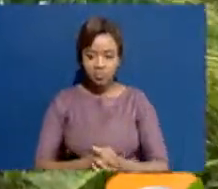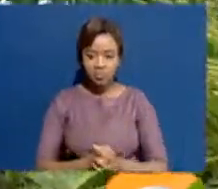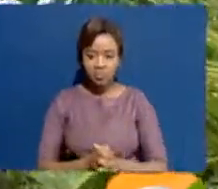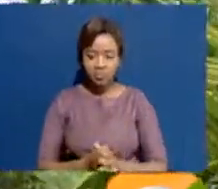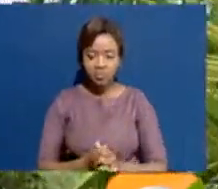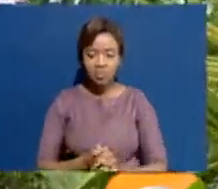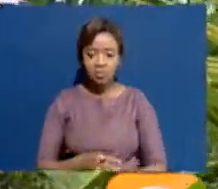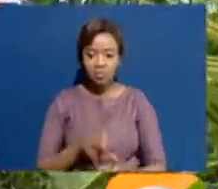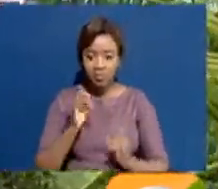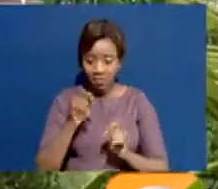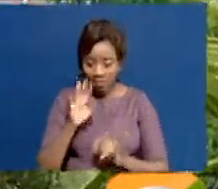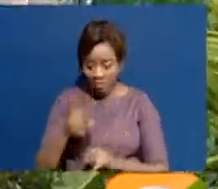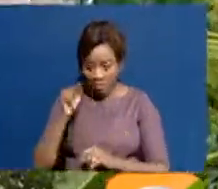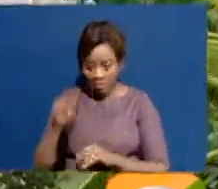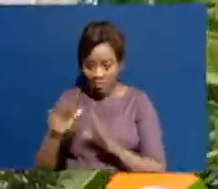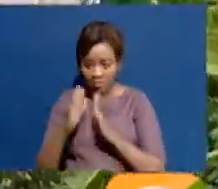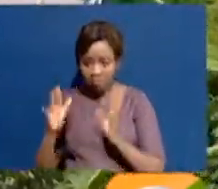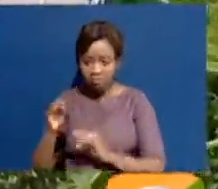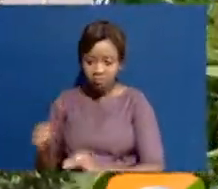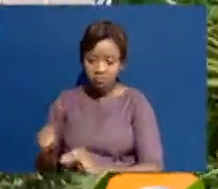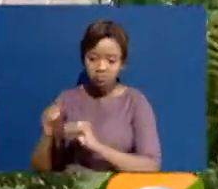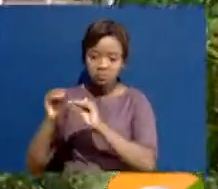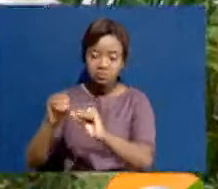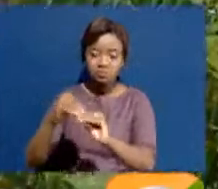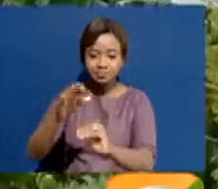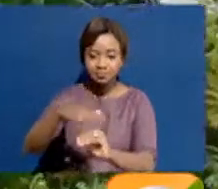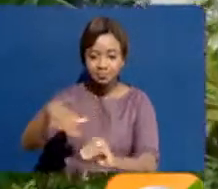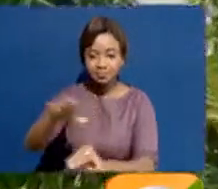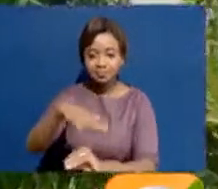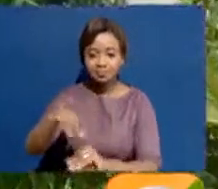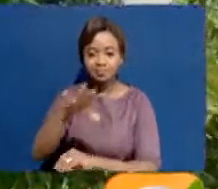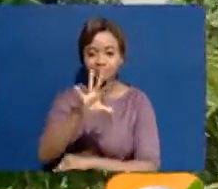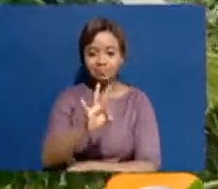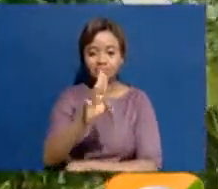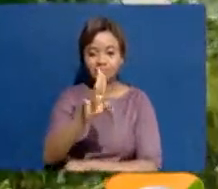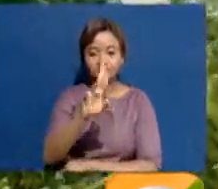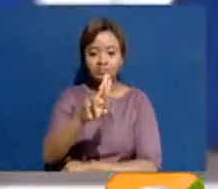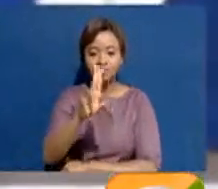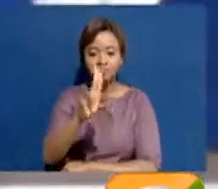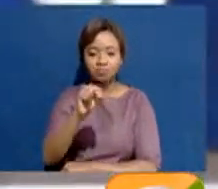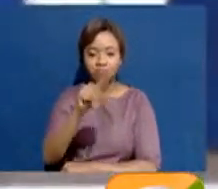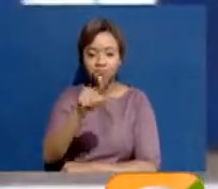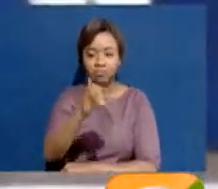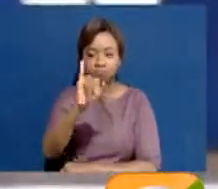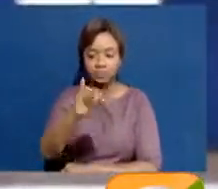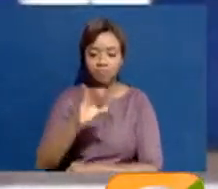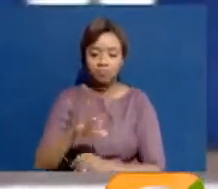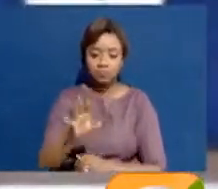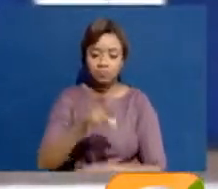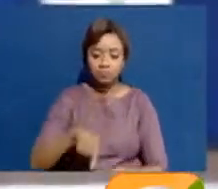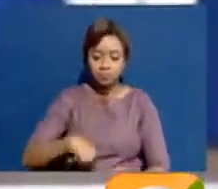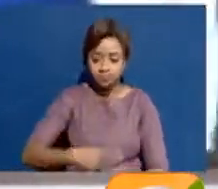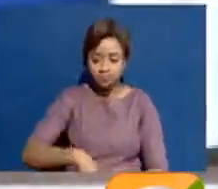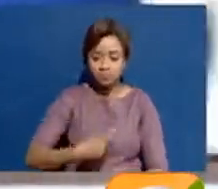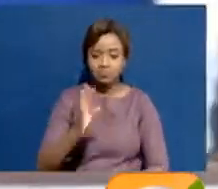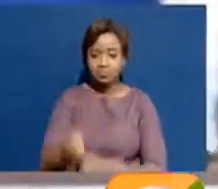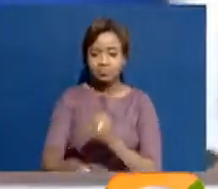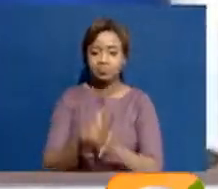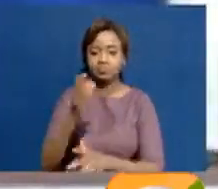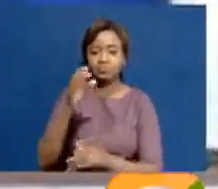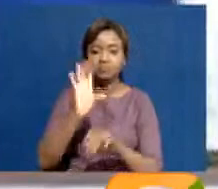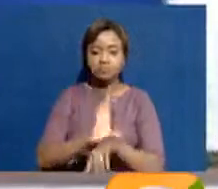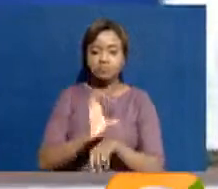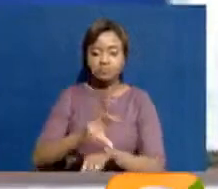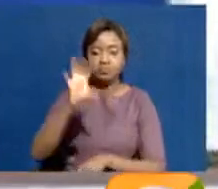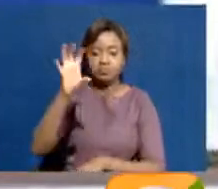Mackenzie soon left and relocated to Furunzi area of Malindi, where he set up the church's headquarters that operated on the controversial